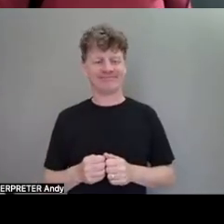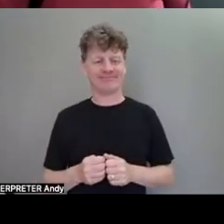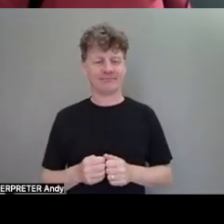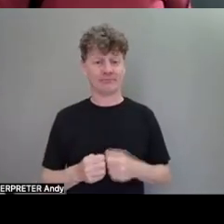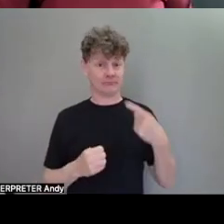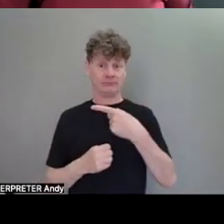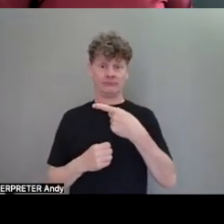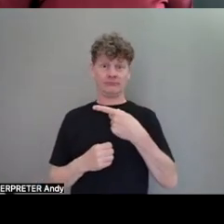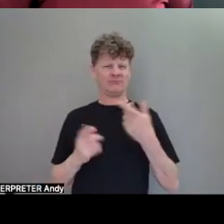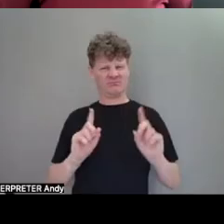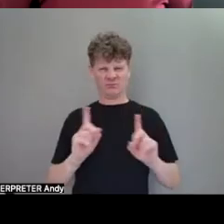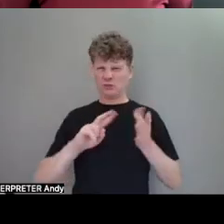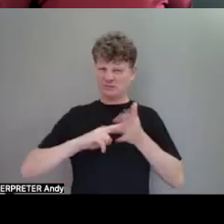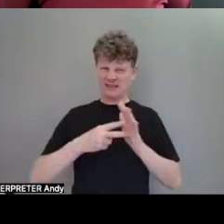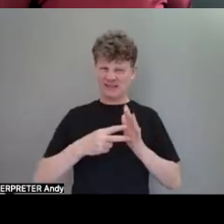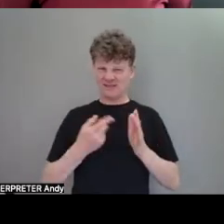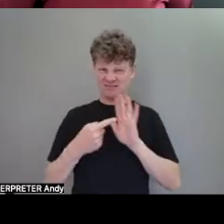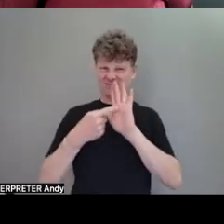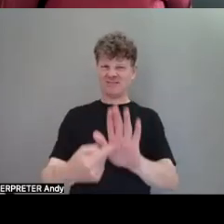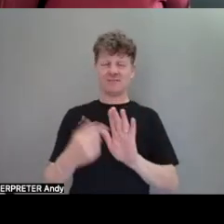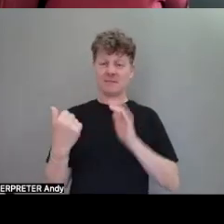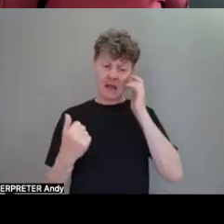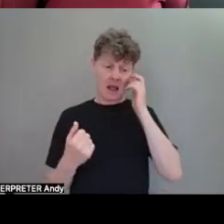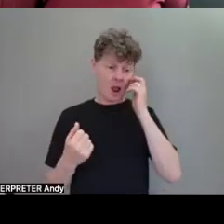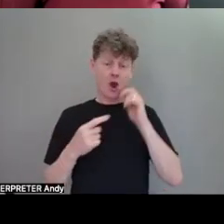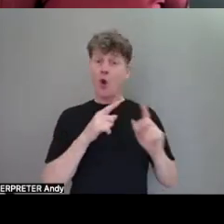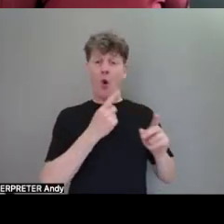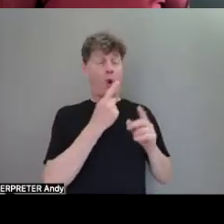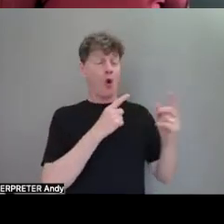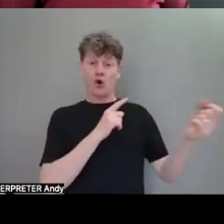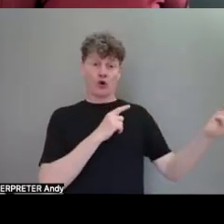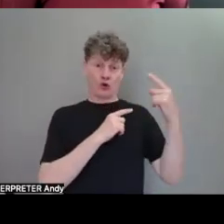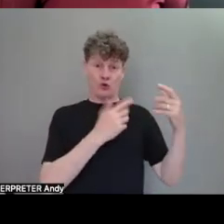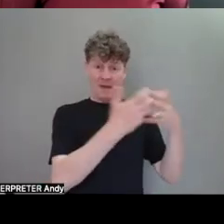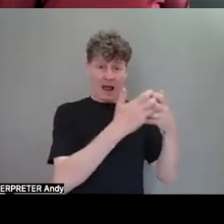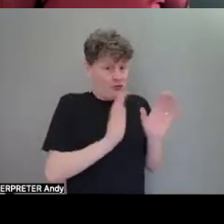see here is that in the Q-matched models on the left,